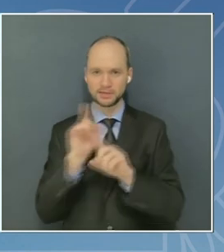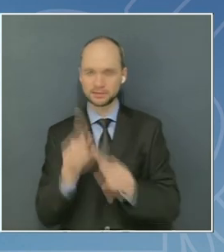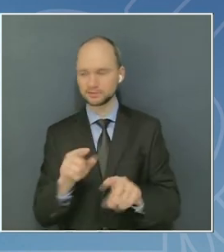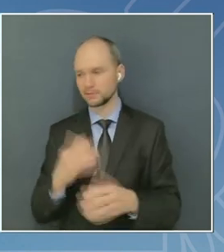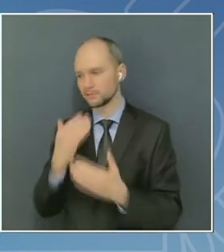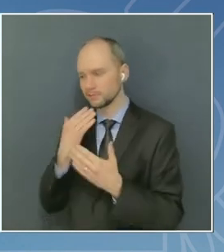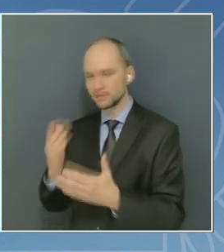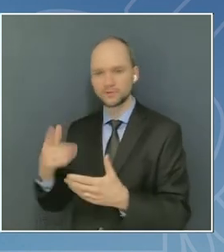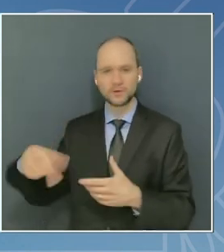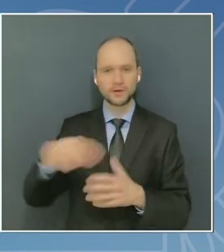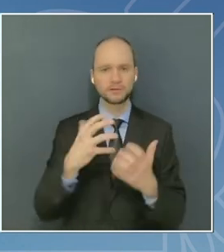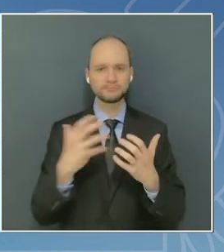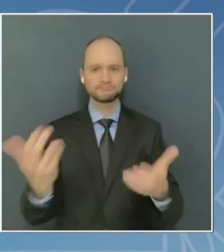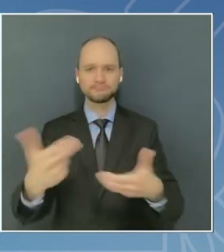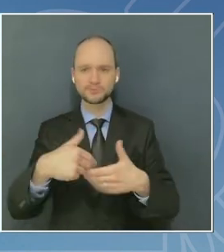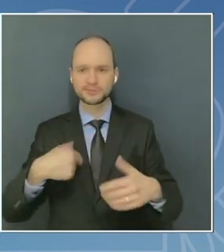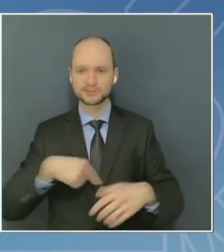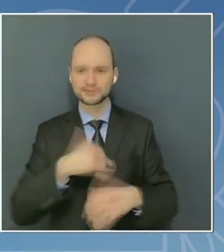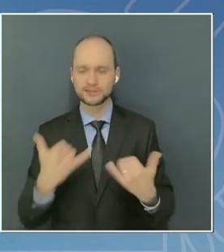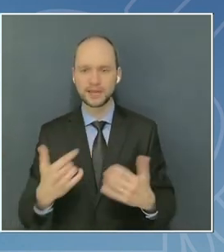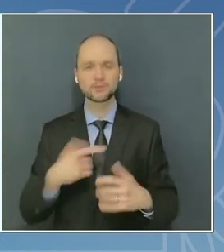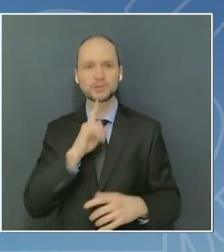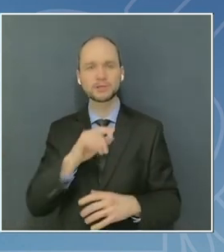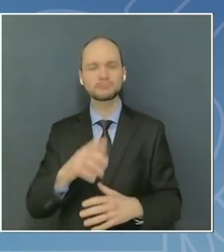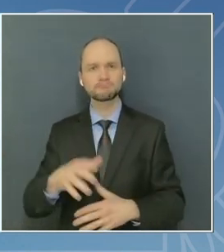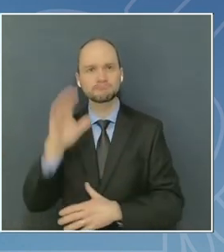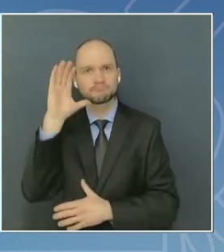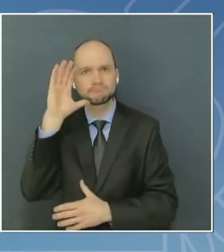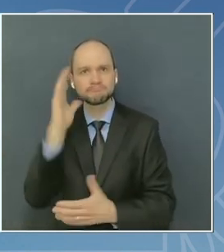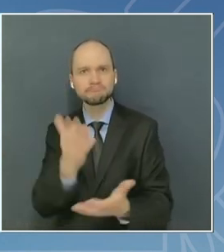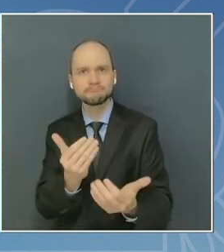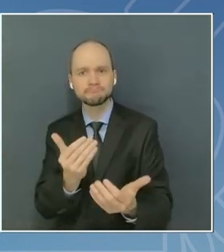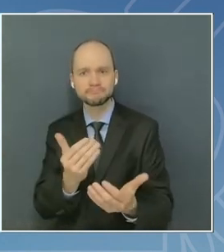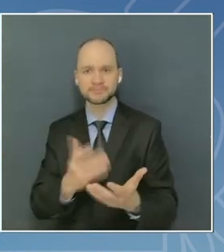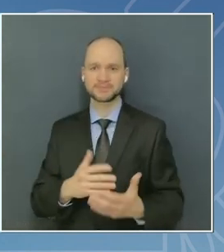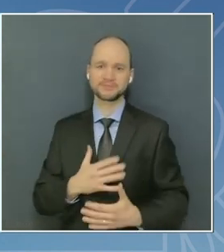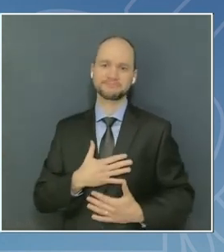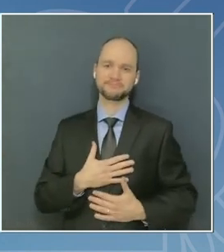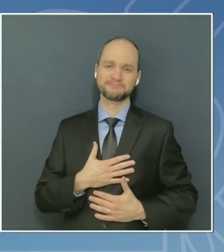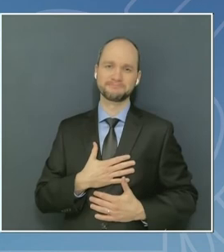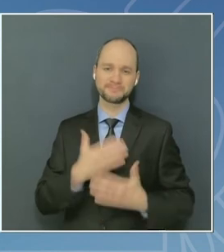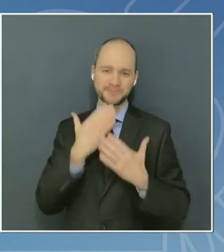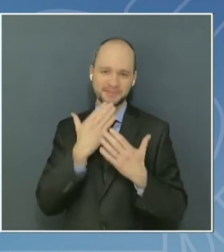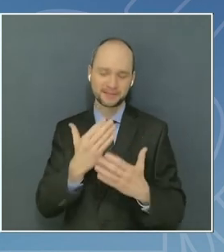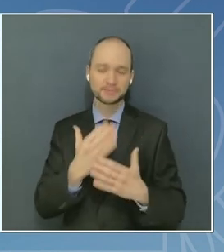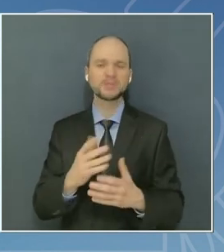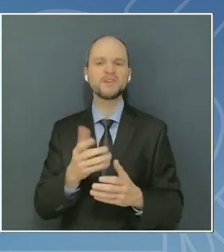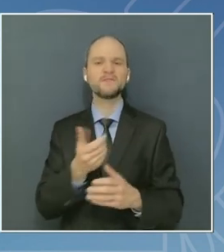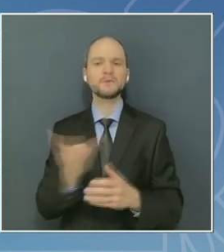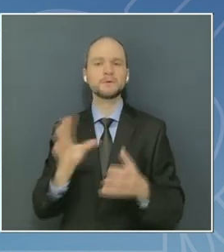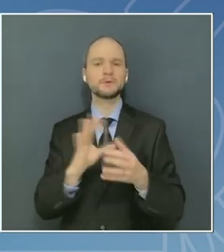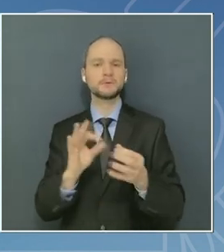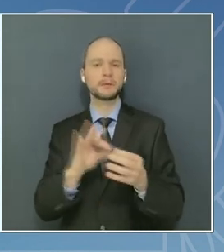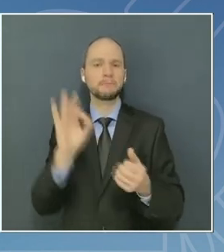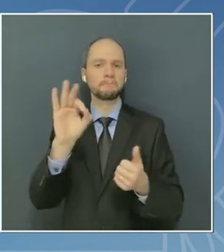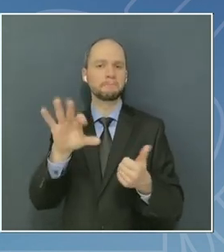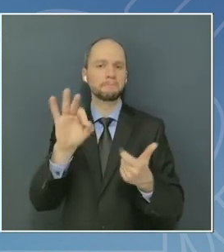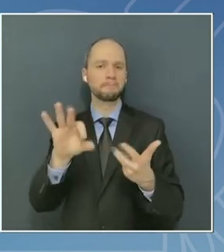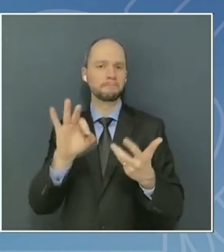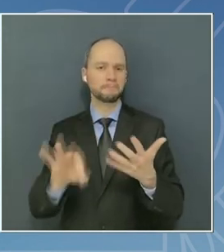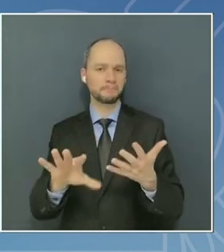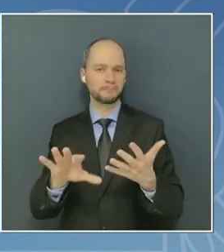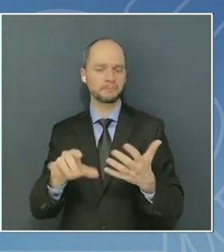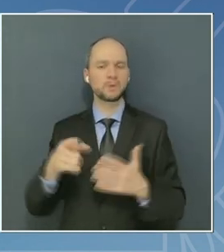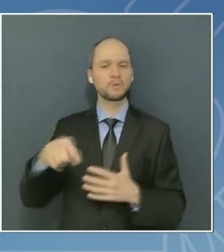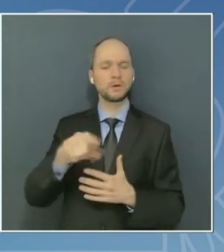for joining us and just being active listeners. I do want to leave you with a couple of things just to think